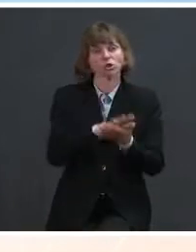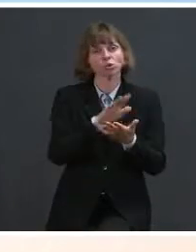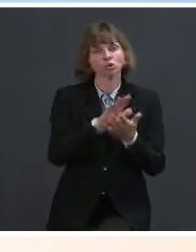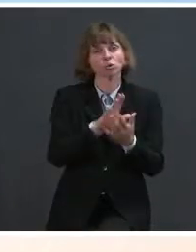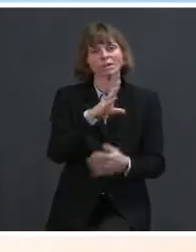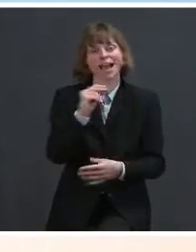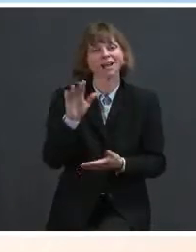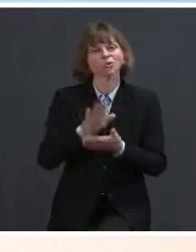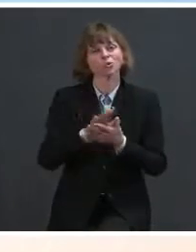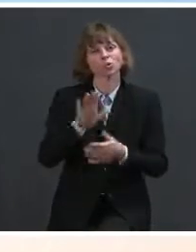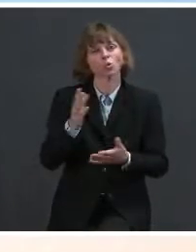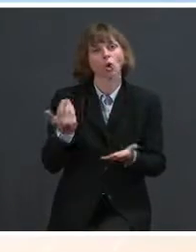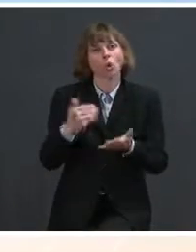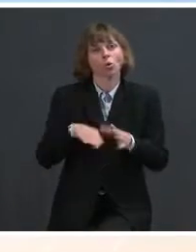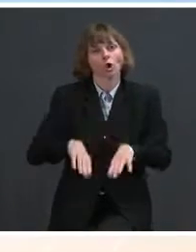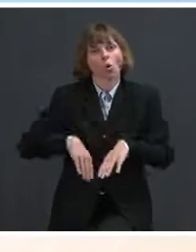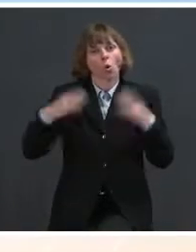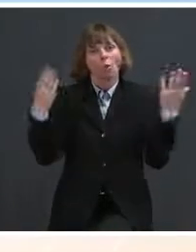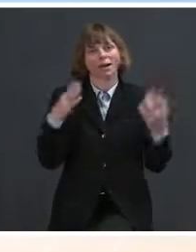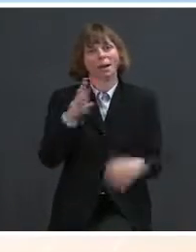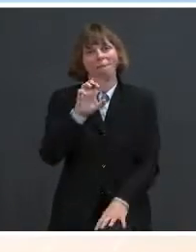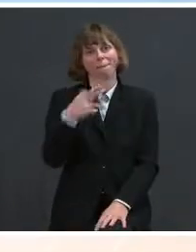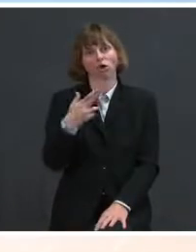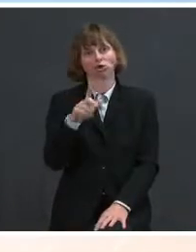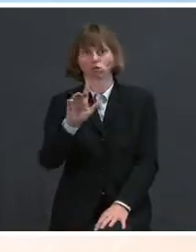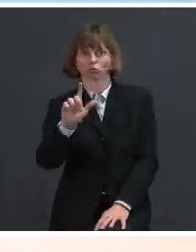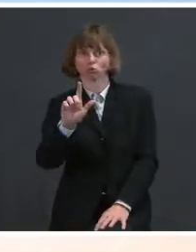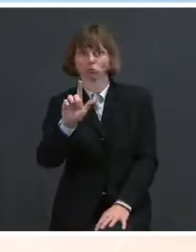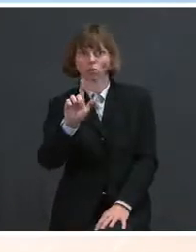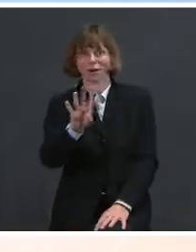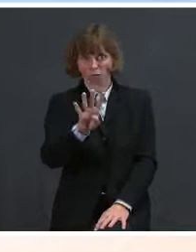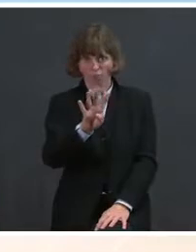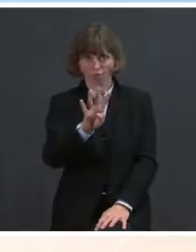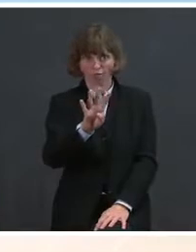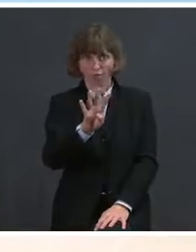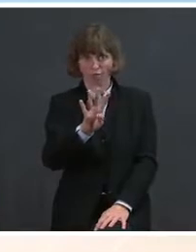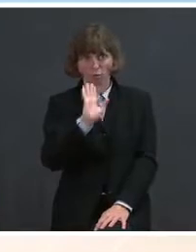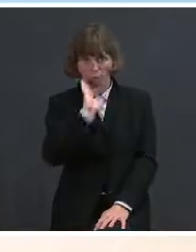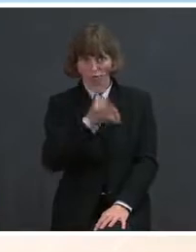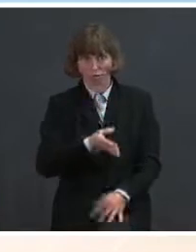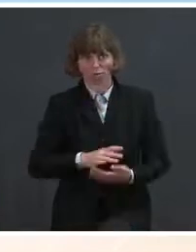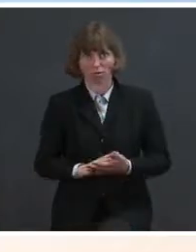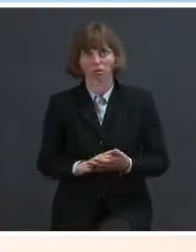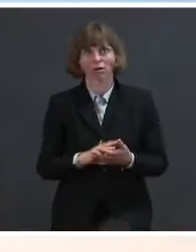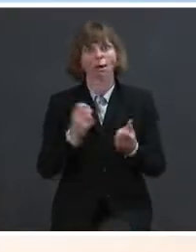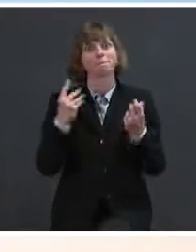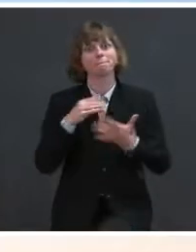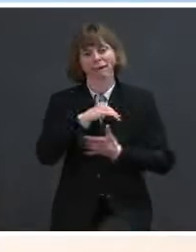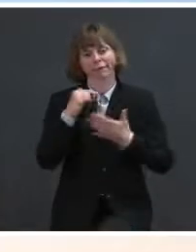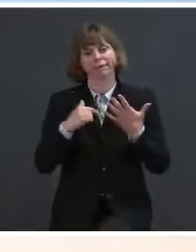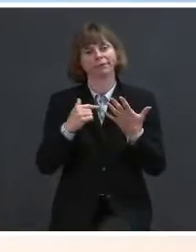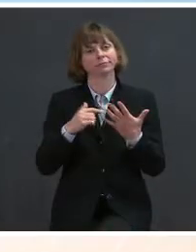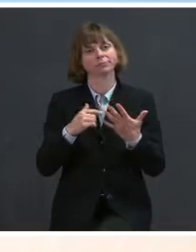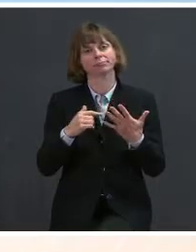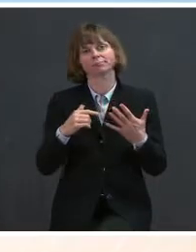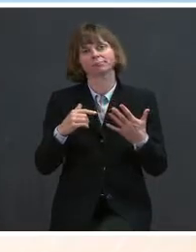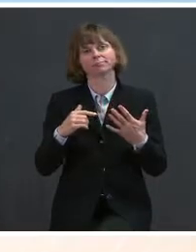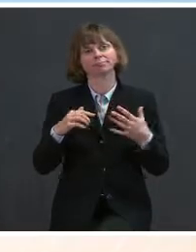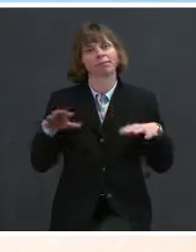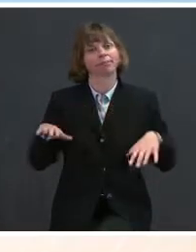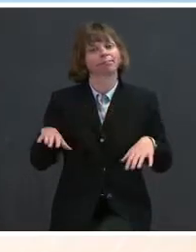of March. There are a lot of steps that are being taken already by the Department of Education. They're issuing